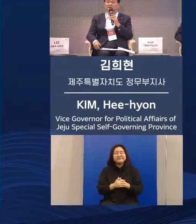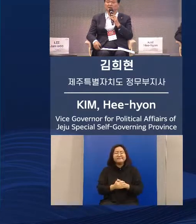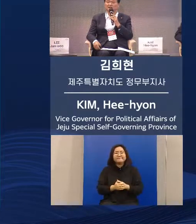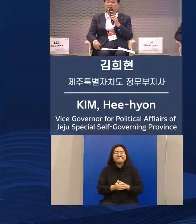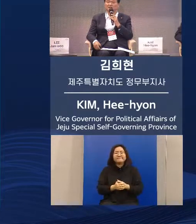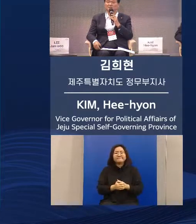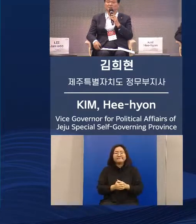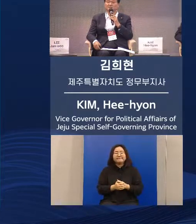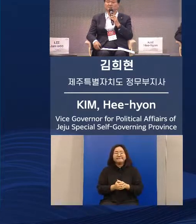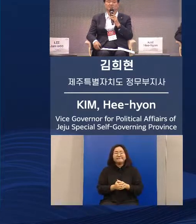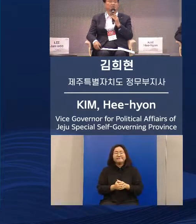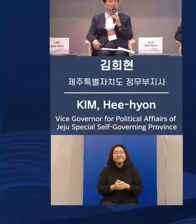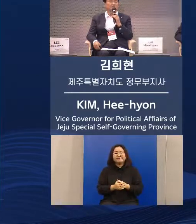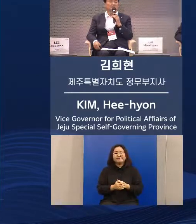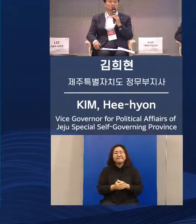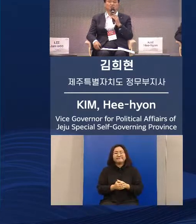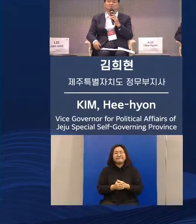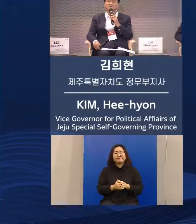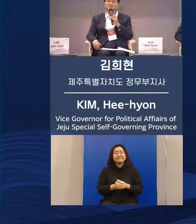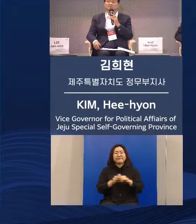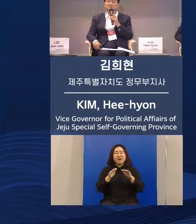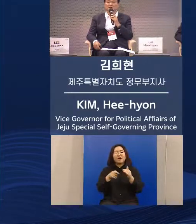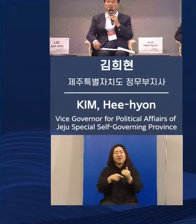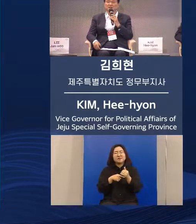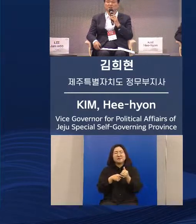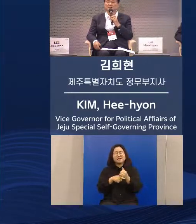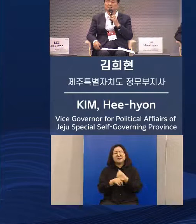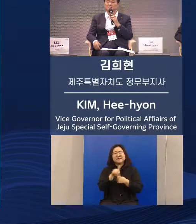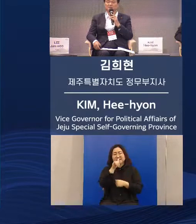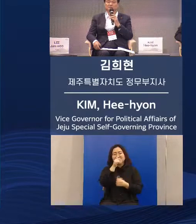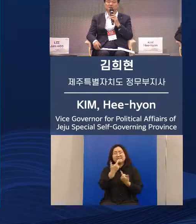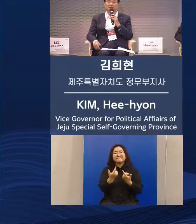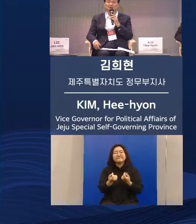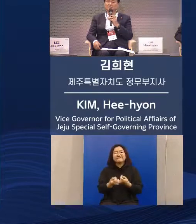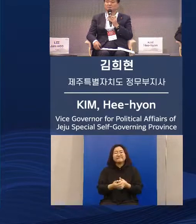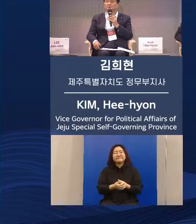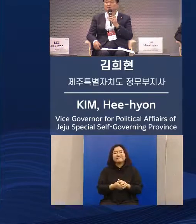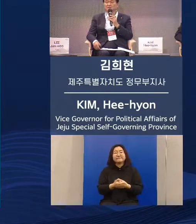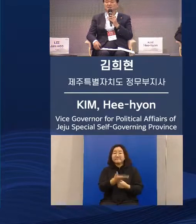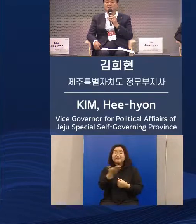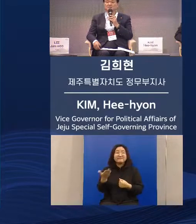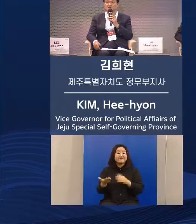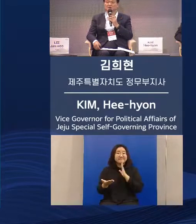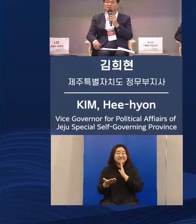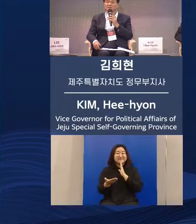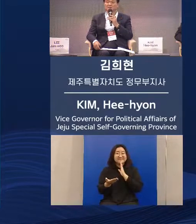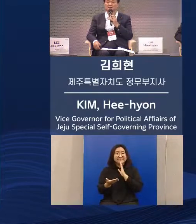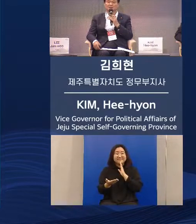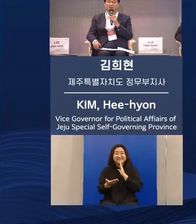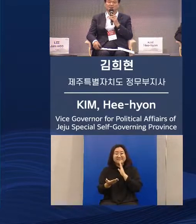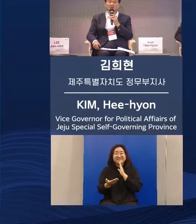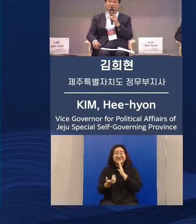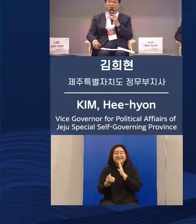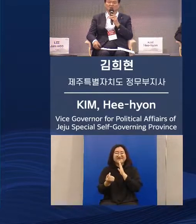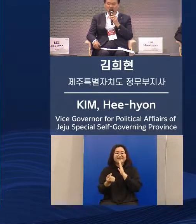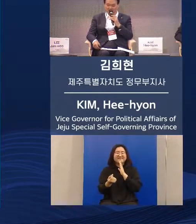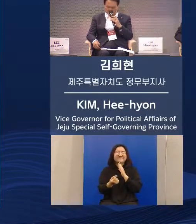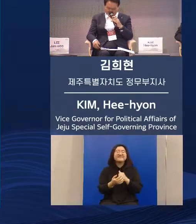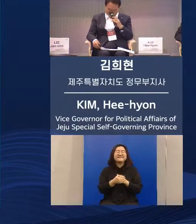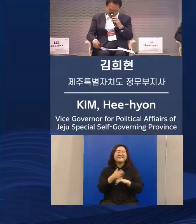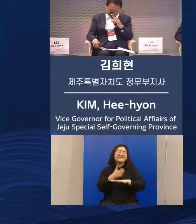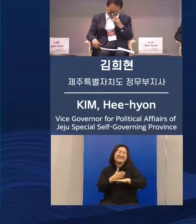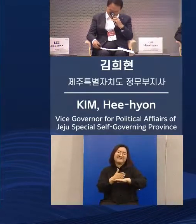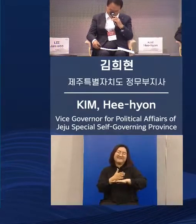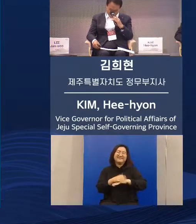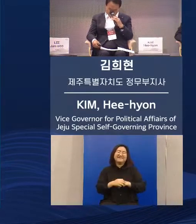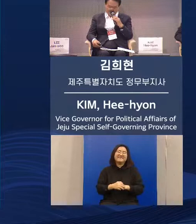is actually the very first trial of a Jeju forum to have this services. Don't you agree